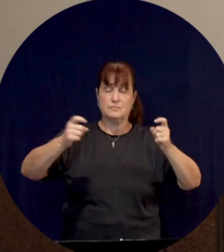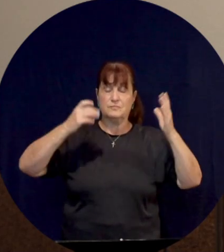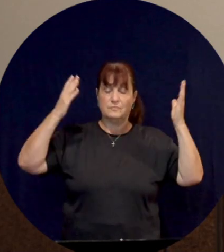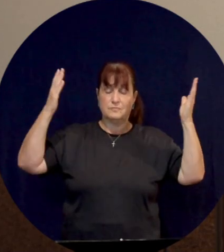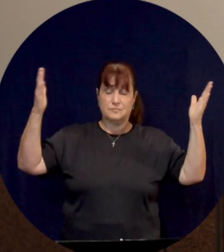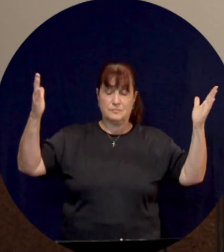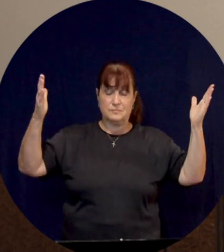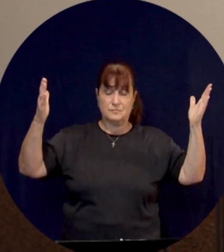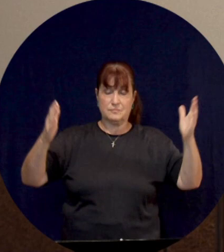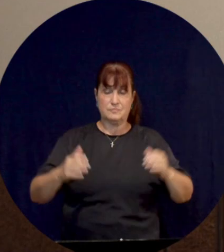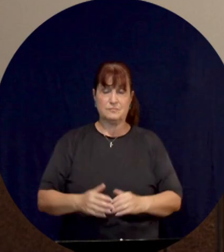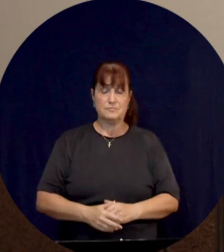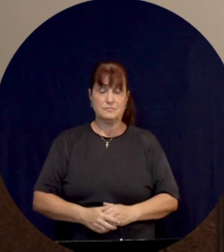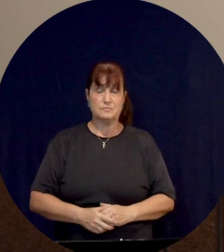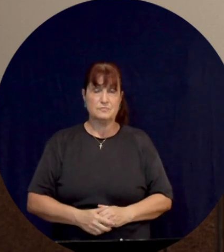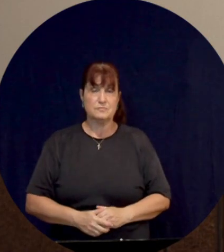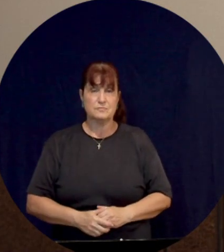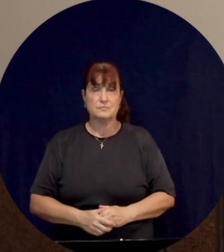alleluia.